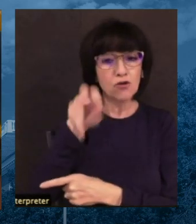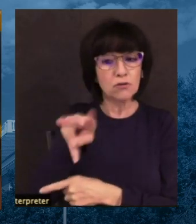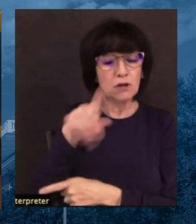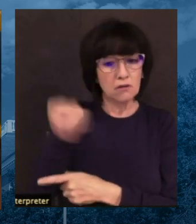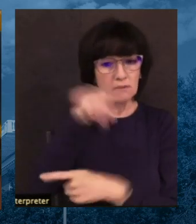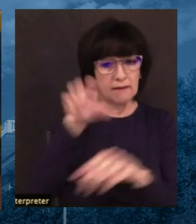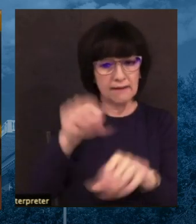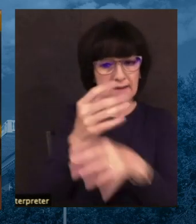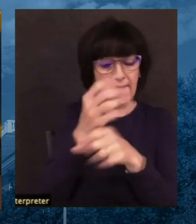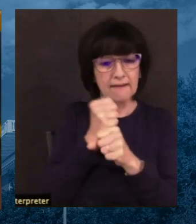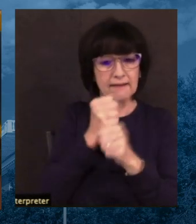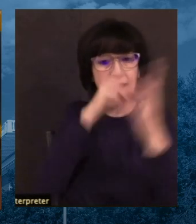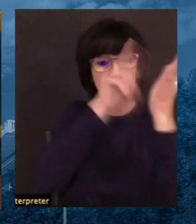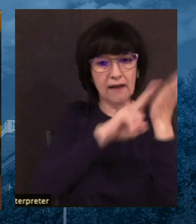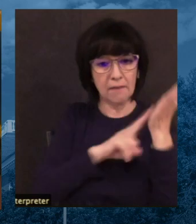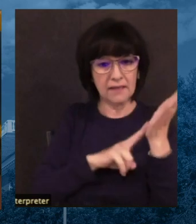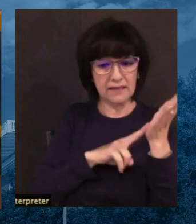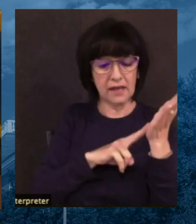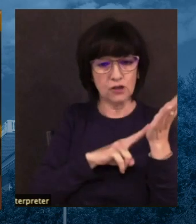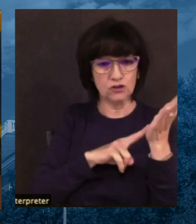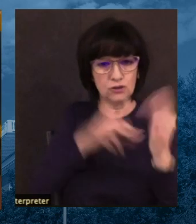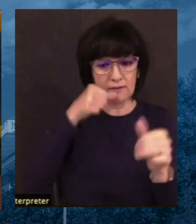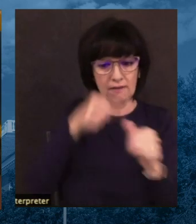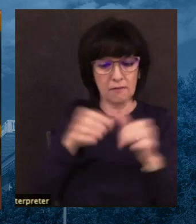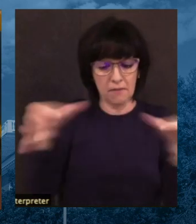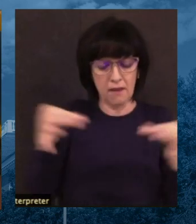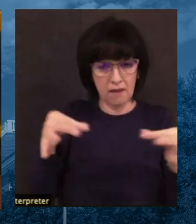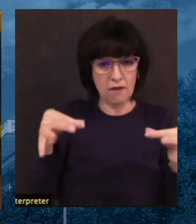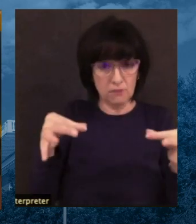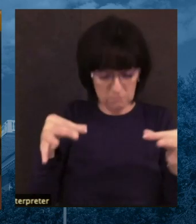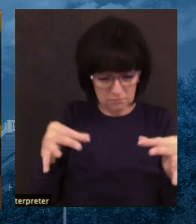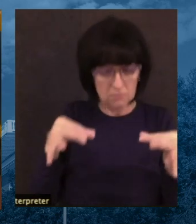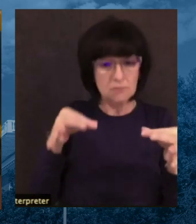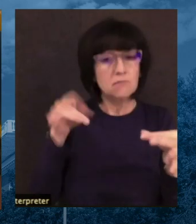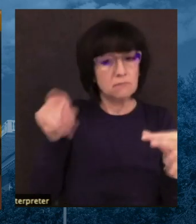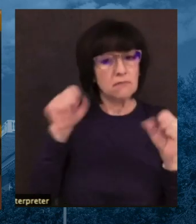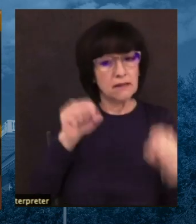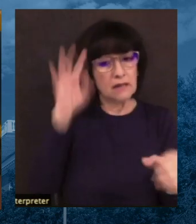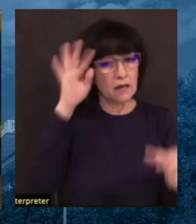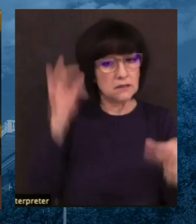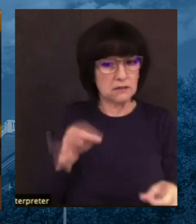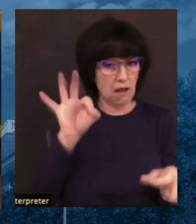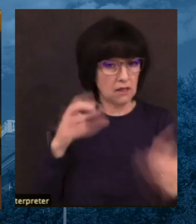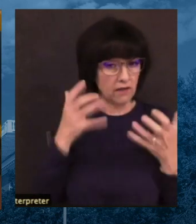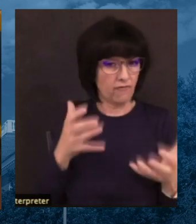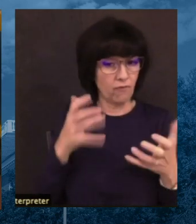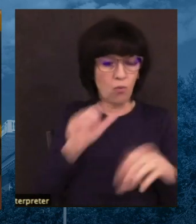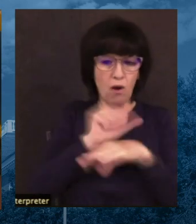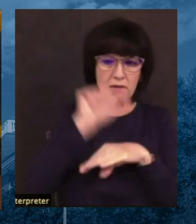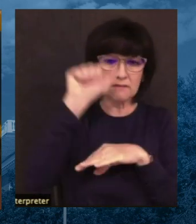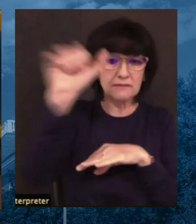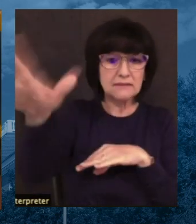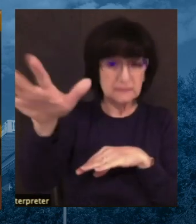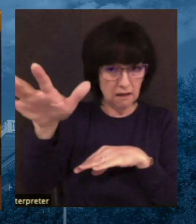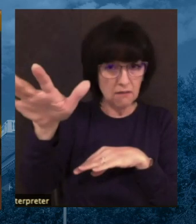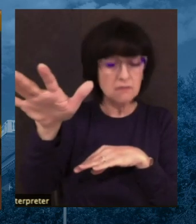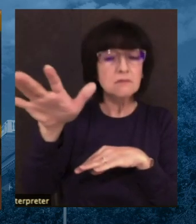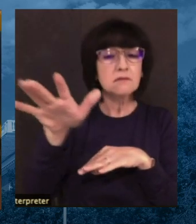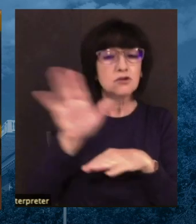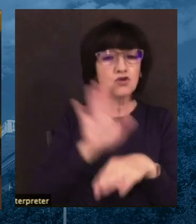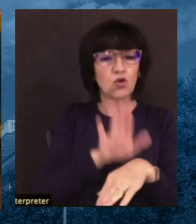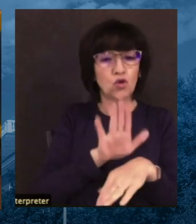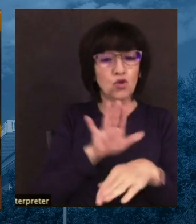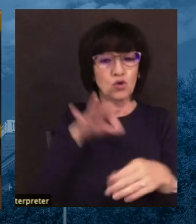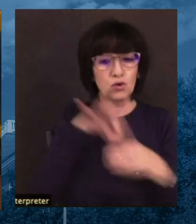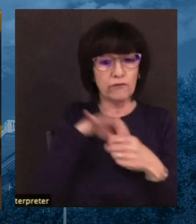in the mail and decide whether they would like to do an absentee no excuse ballot. It's completely an option for them, and